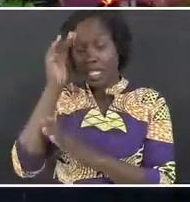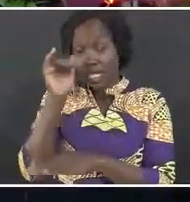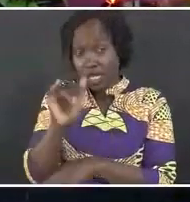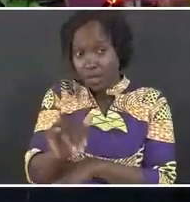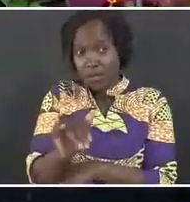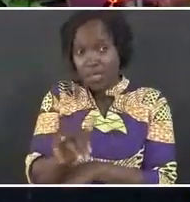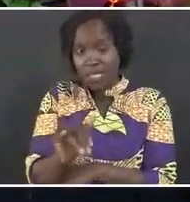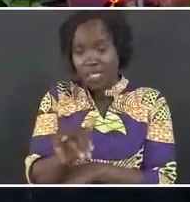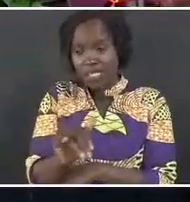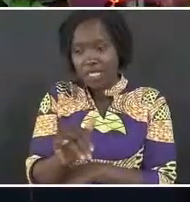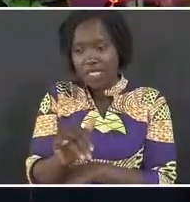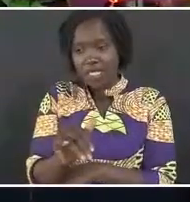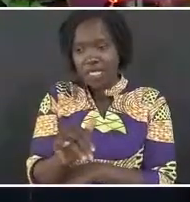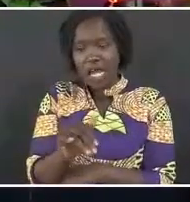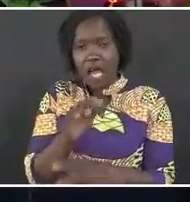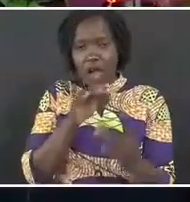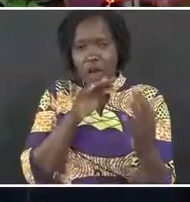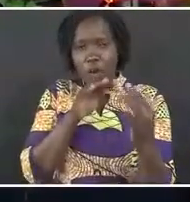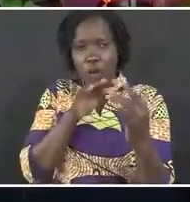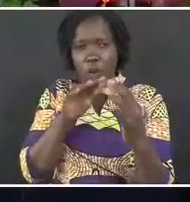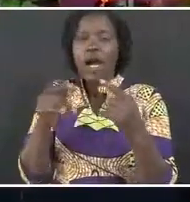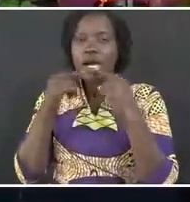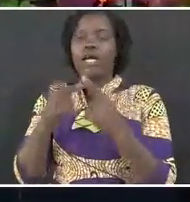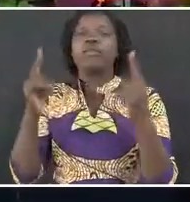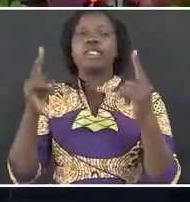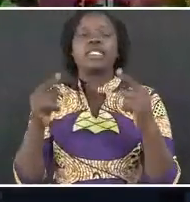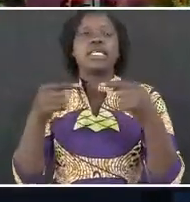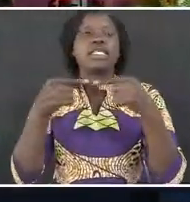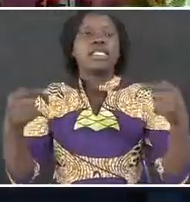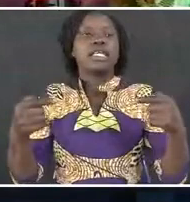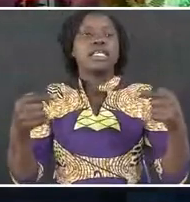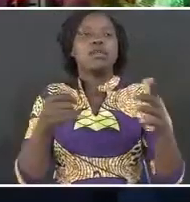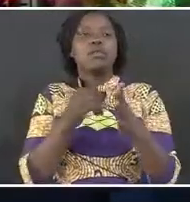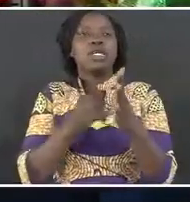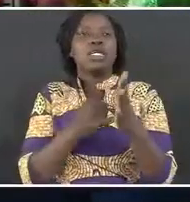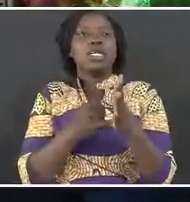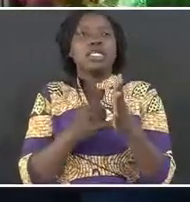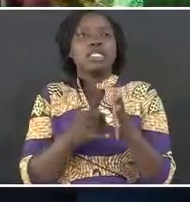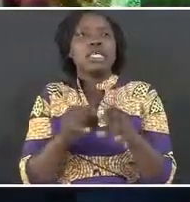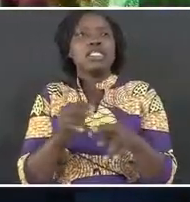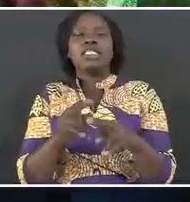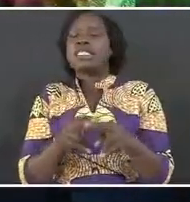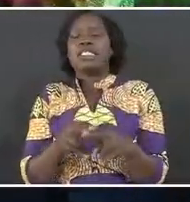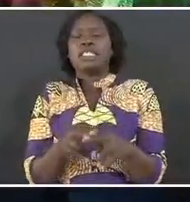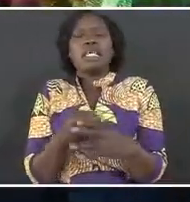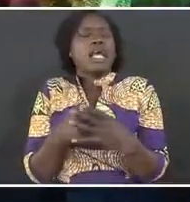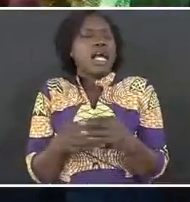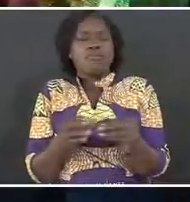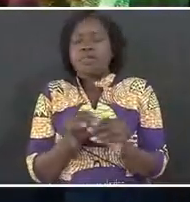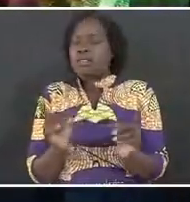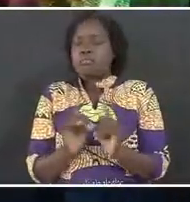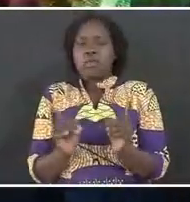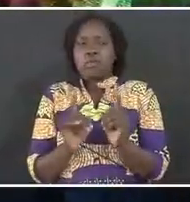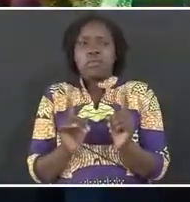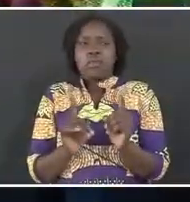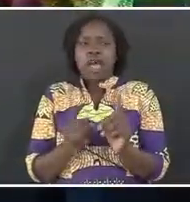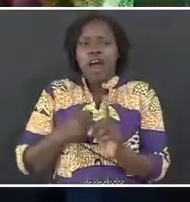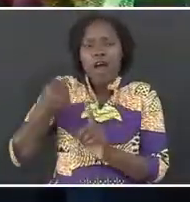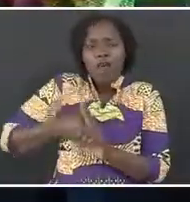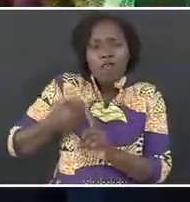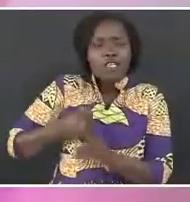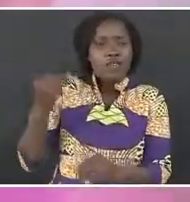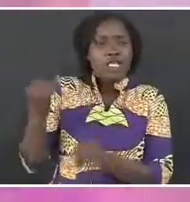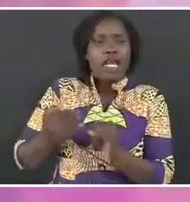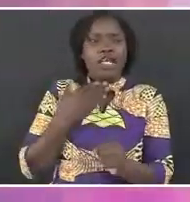They knew that war had been declared. The enemy was just not sitting pretty. He was ready to fight to the